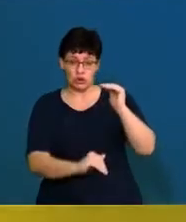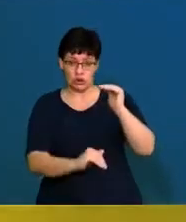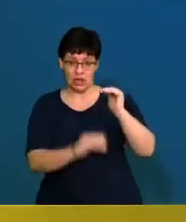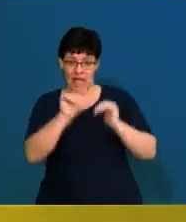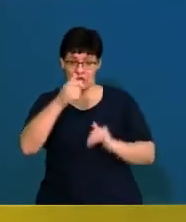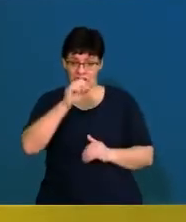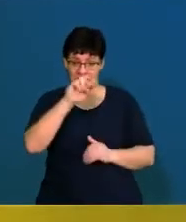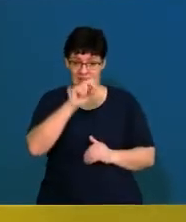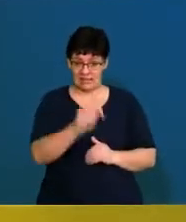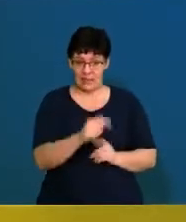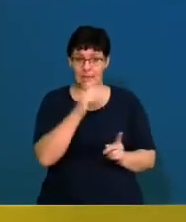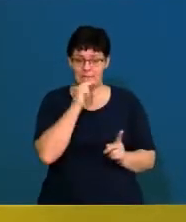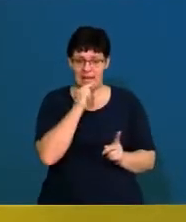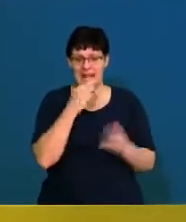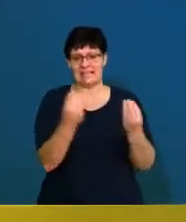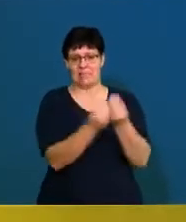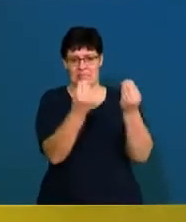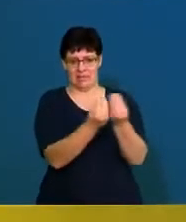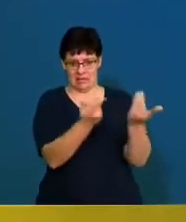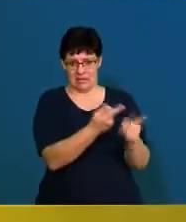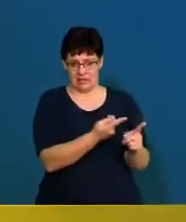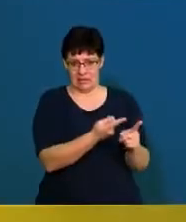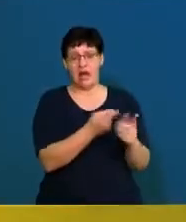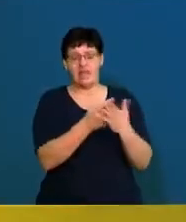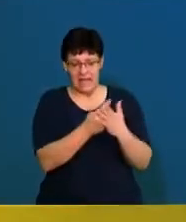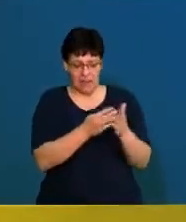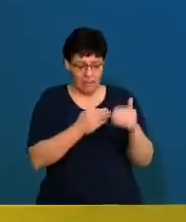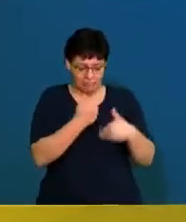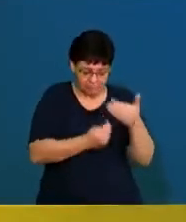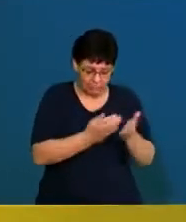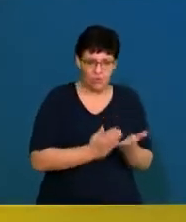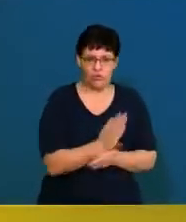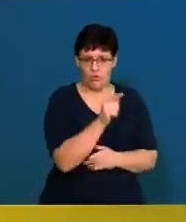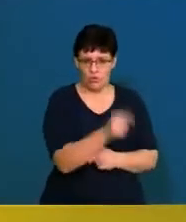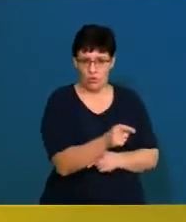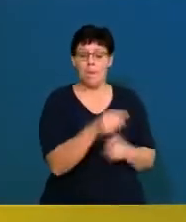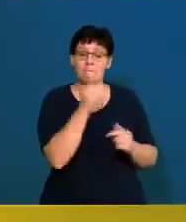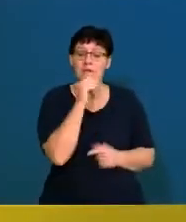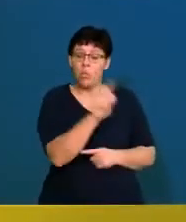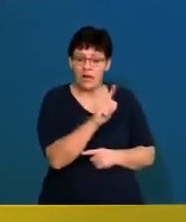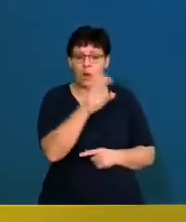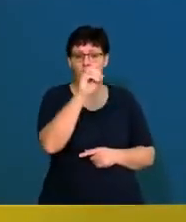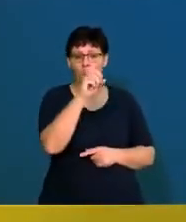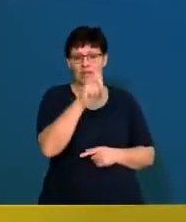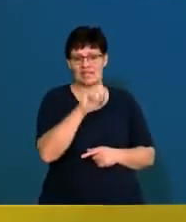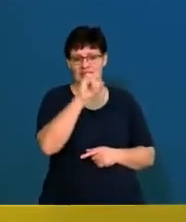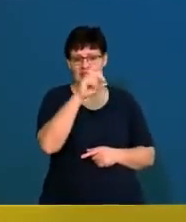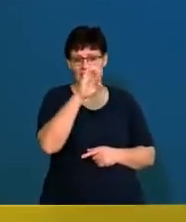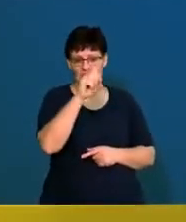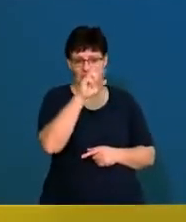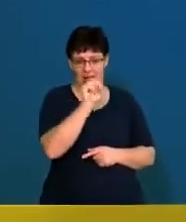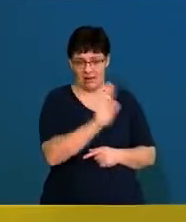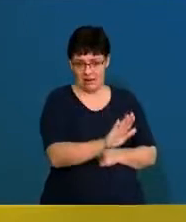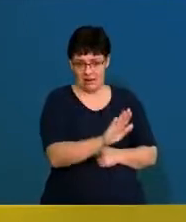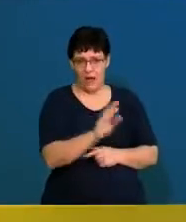reducing agent, we're actually referring to a substance that undergoes a process. The process will be oxidation. So